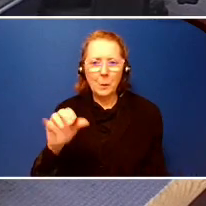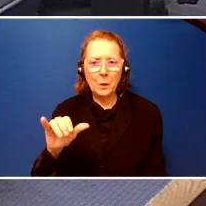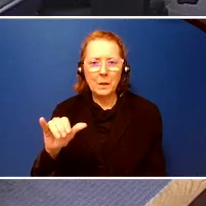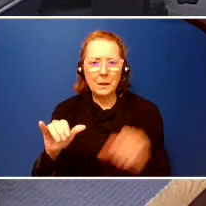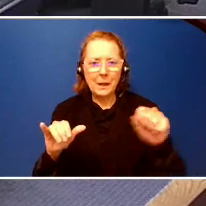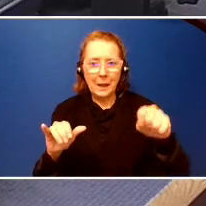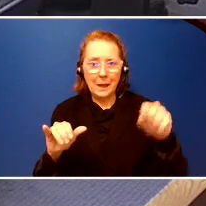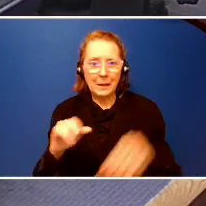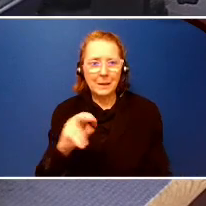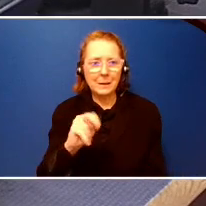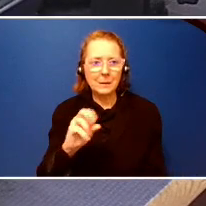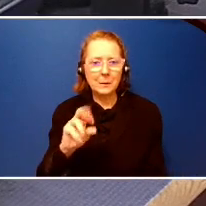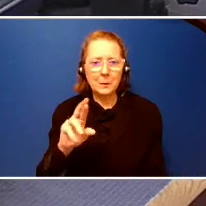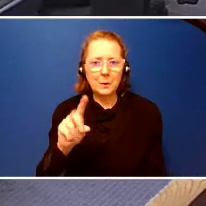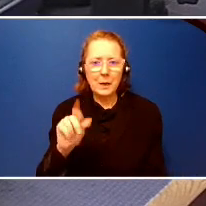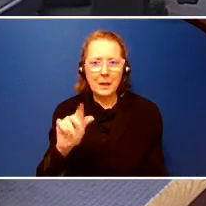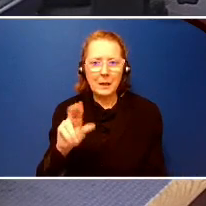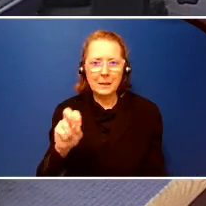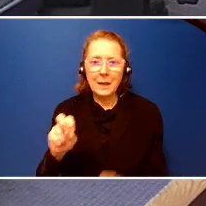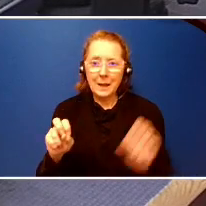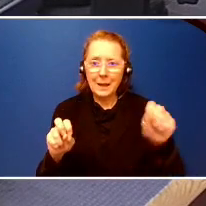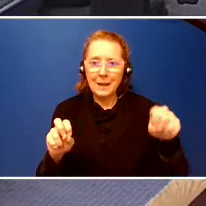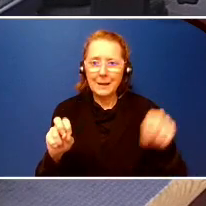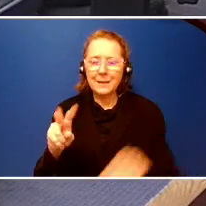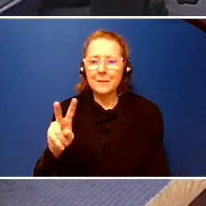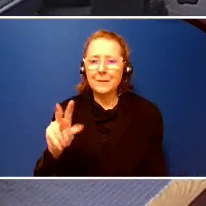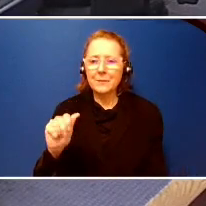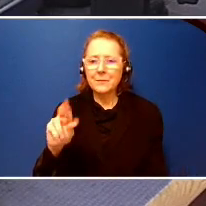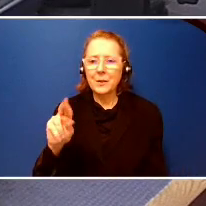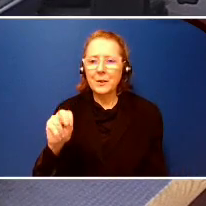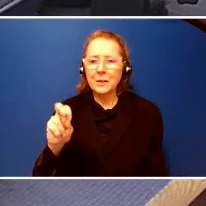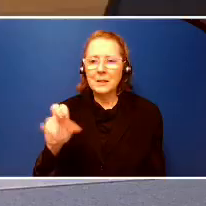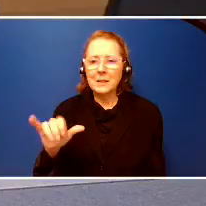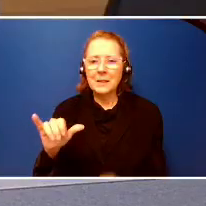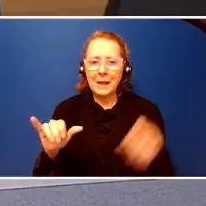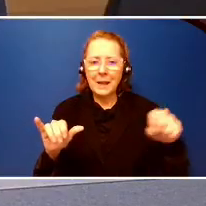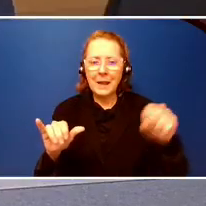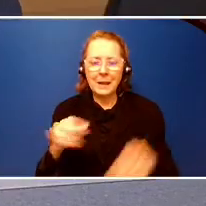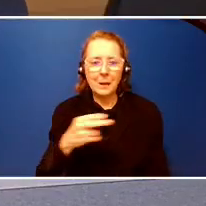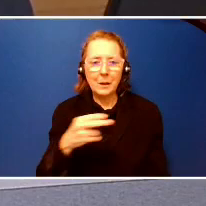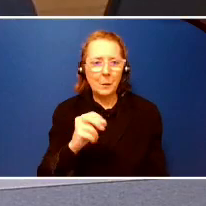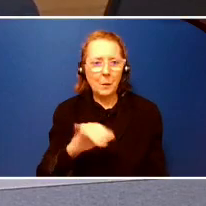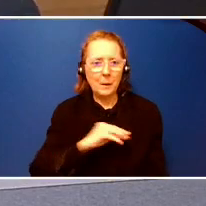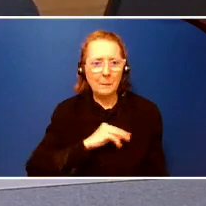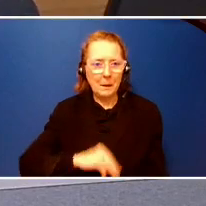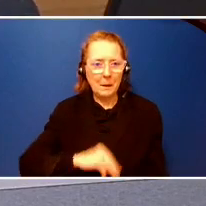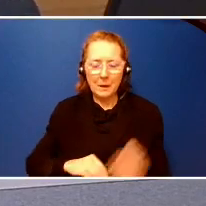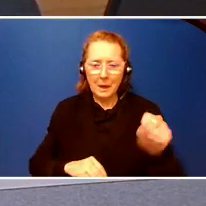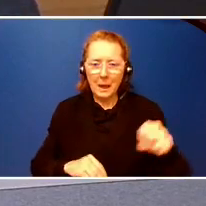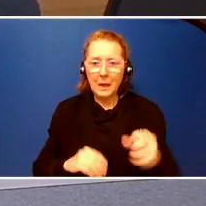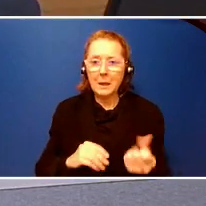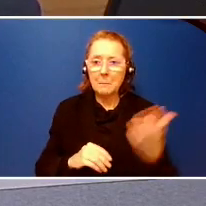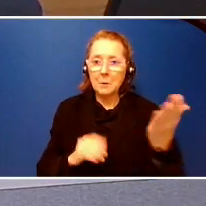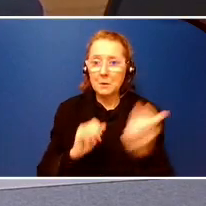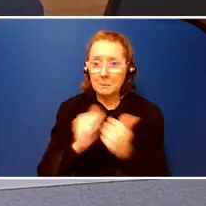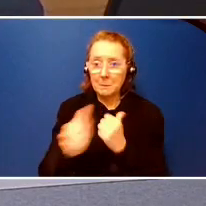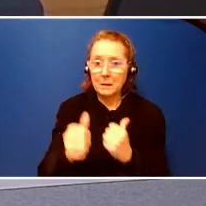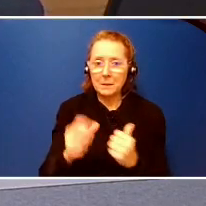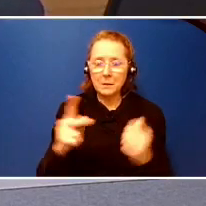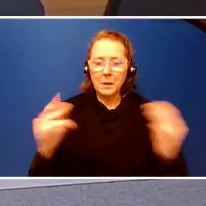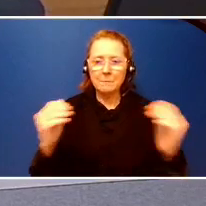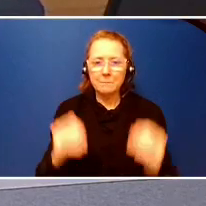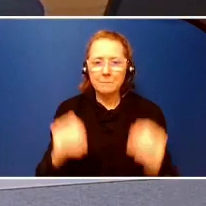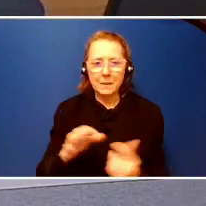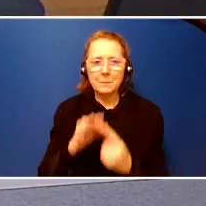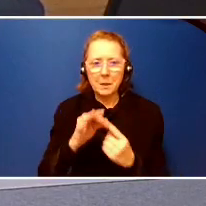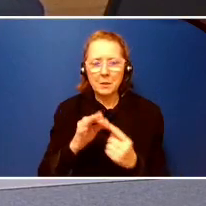Councillor Nordyke. Aye. Councillor Varney. Aye. Mayor Hoy. Aye. Motion passes. All right. On to special orders of